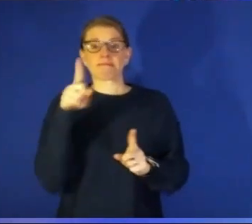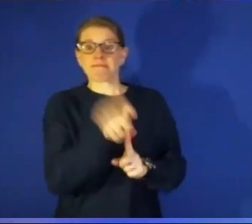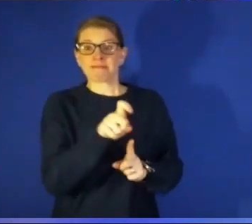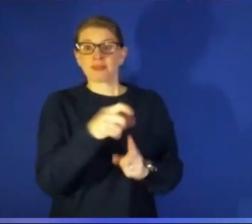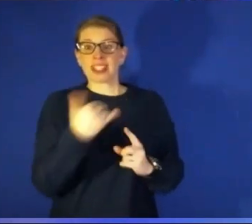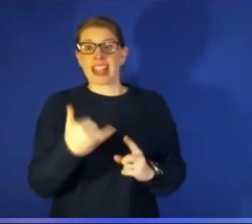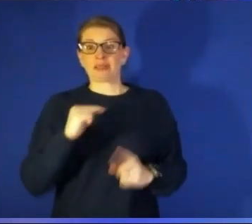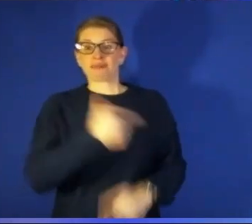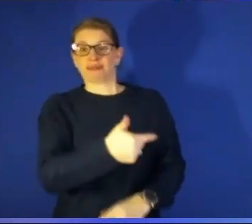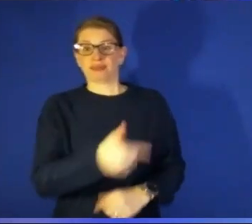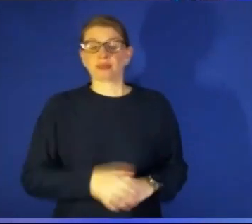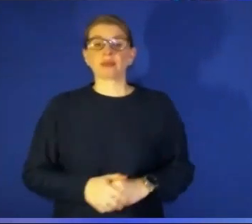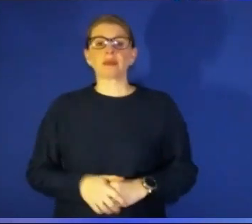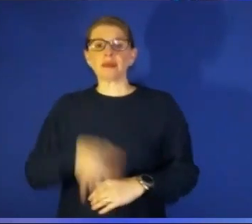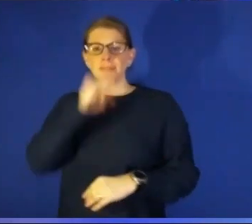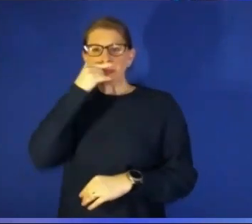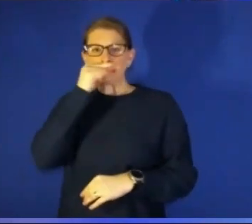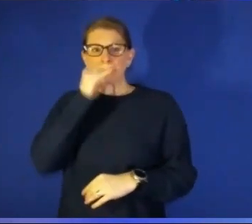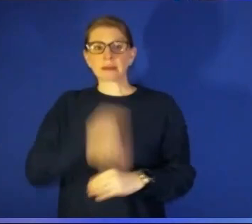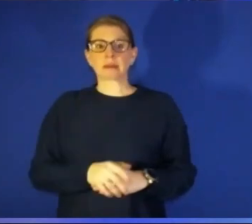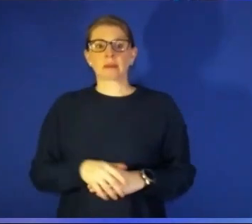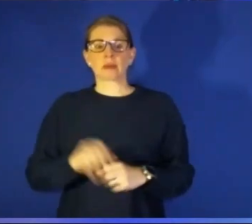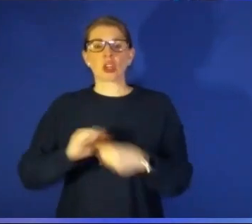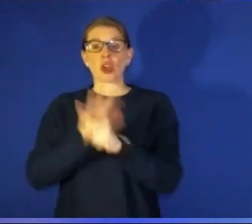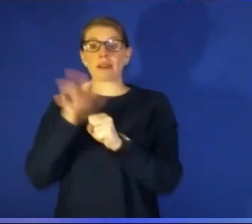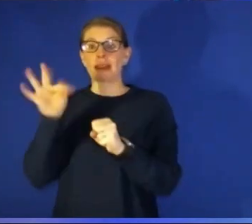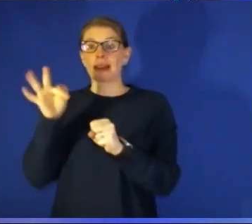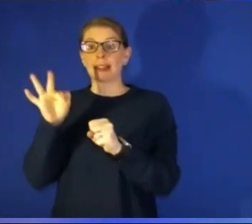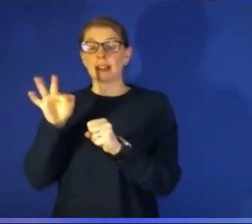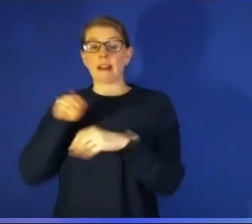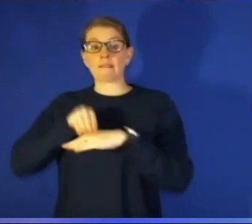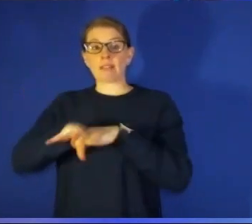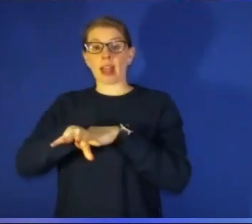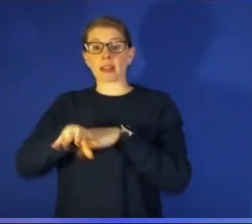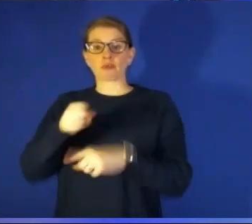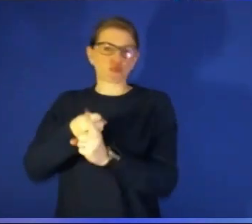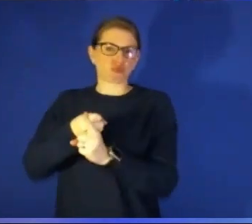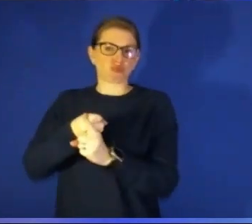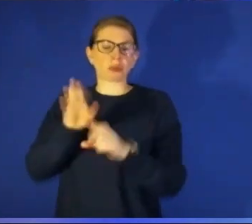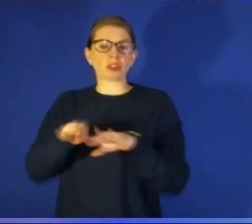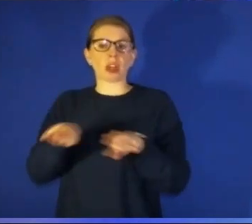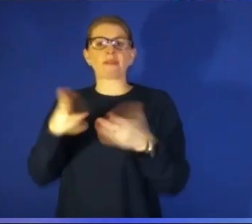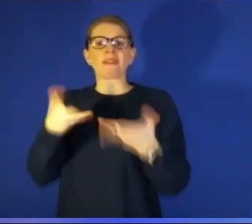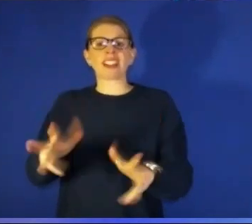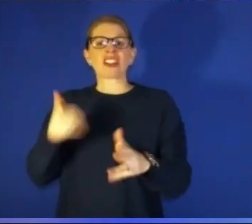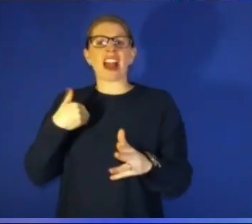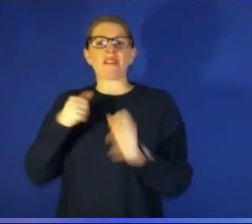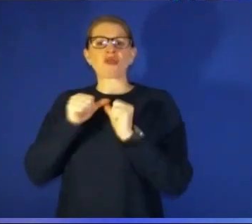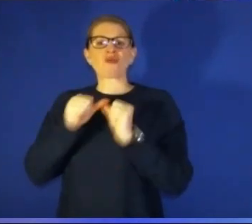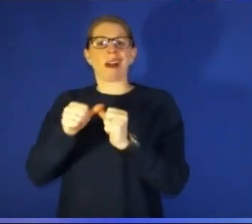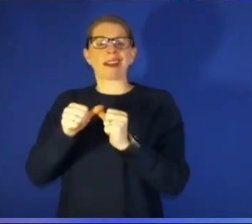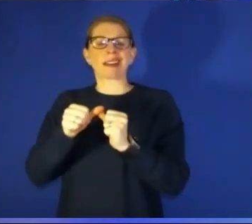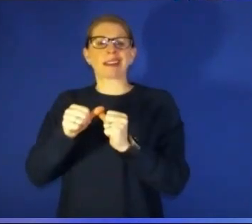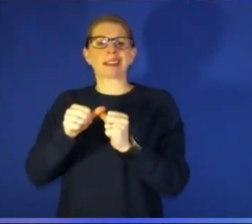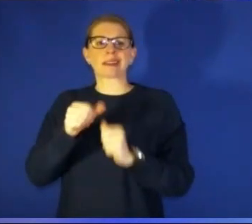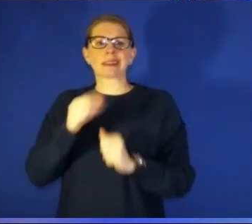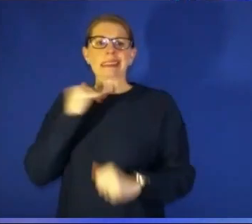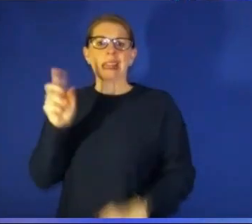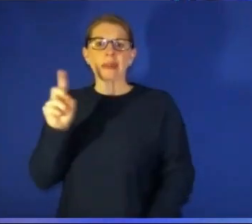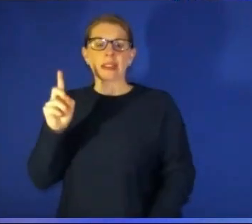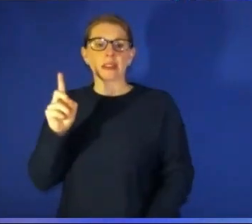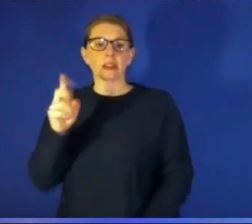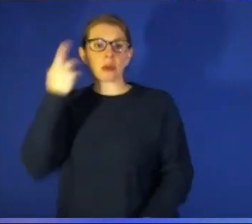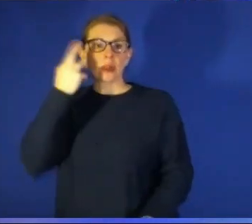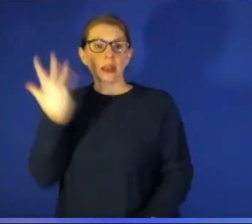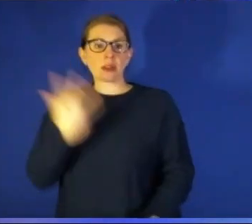kids. What are we know? How does COVID-19 impact a child who already has chronic diabetes? What are we finding? What we're seeing